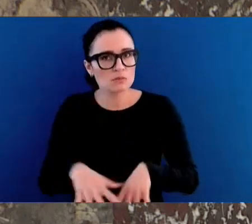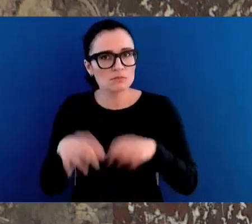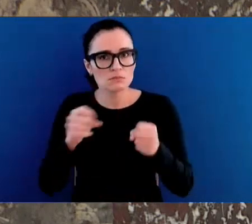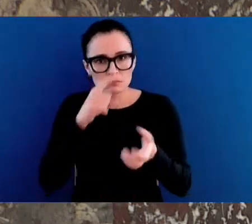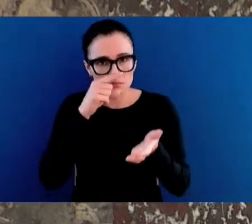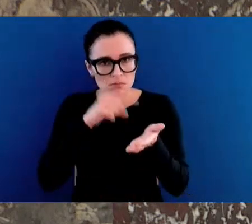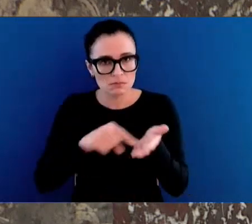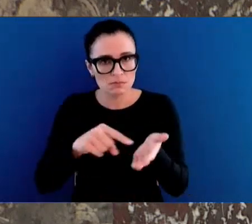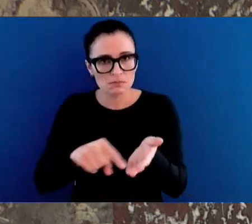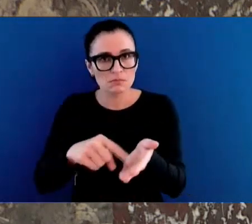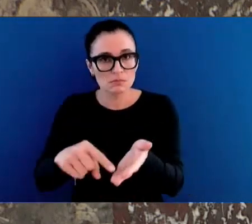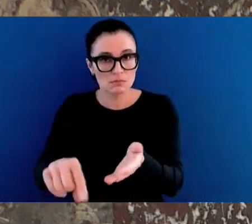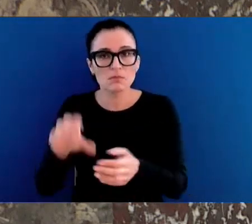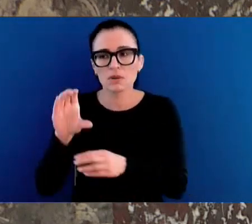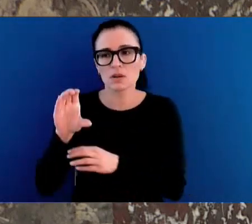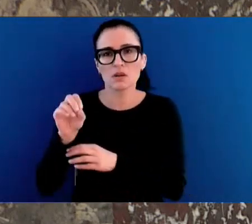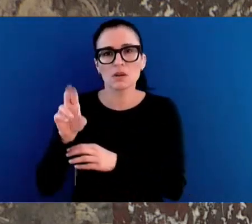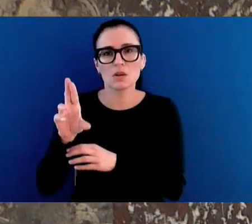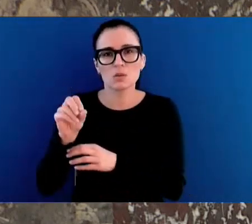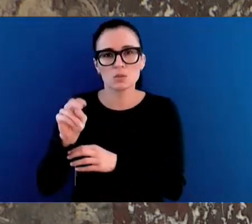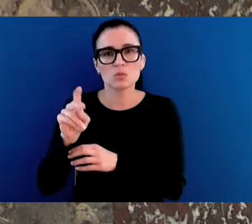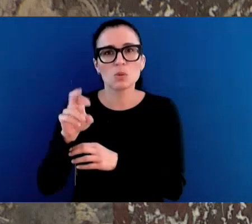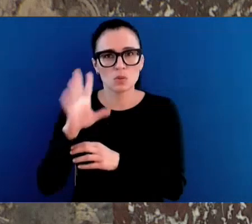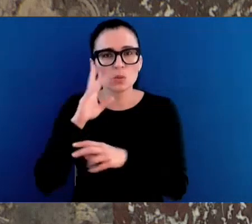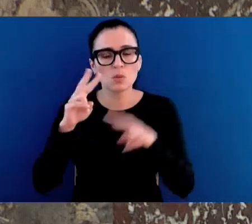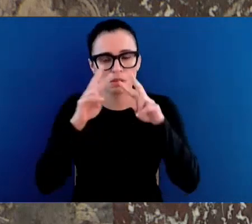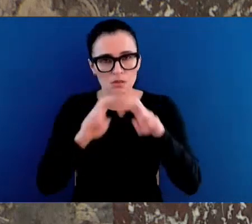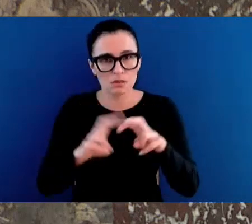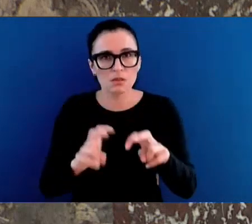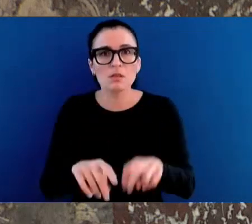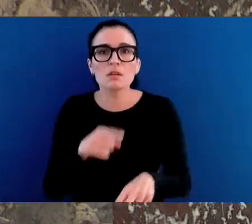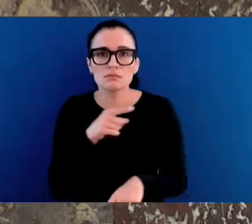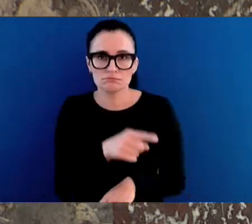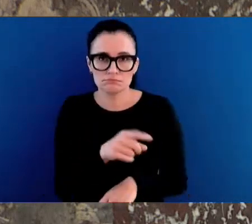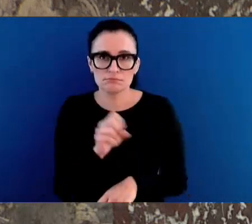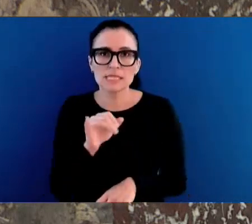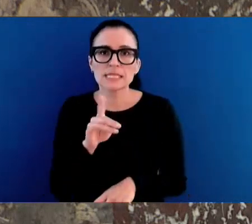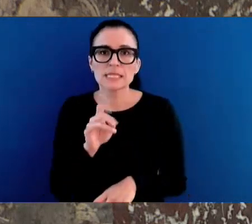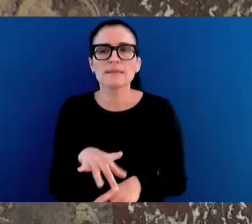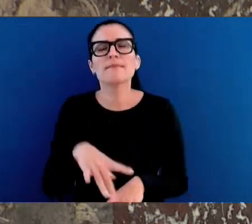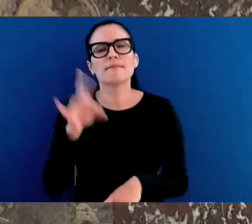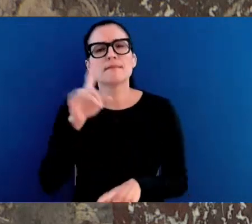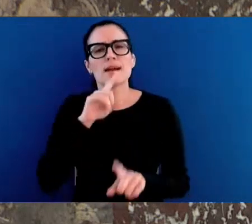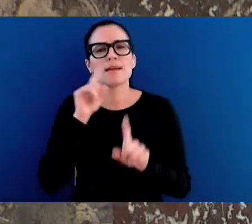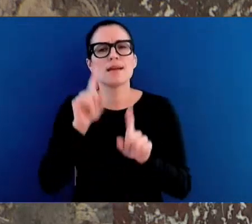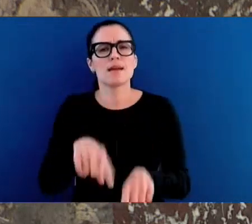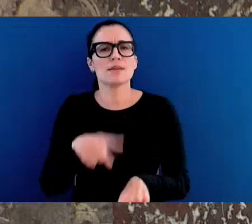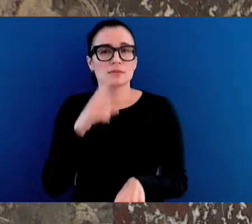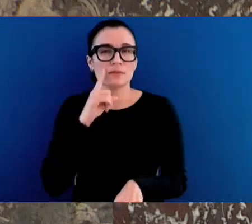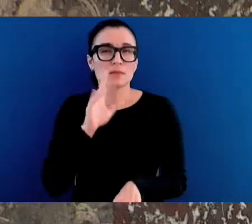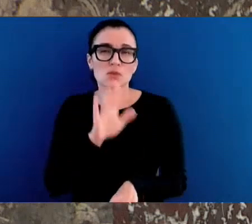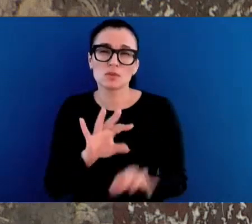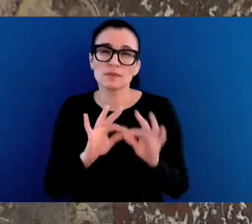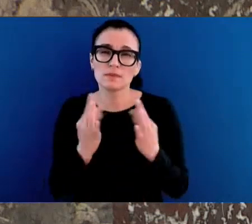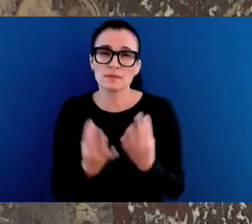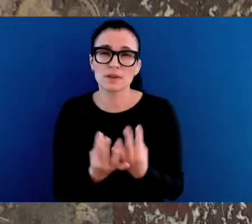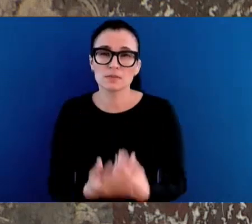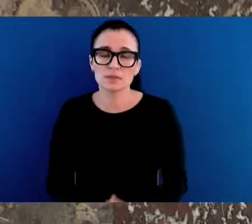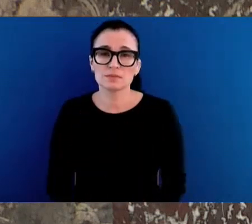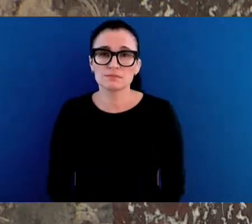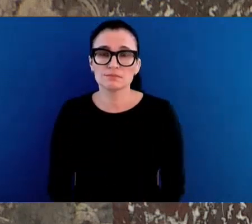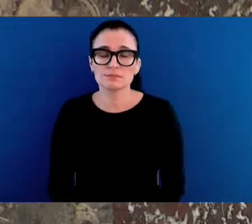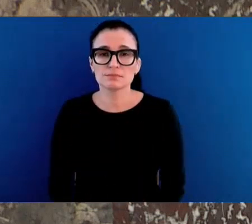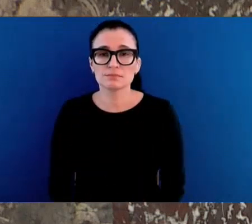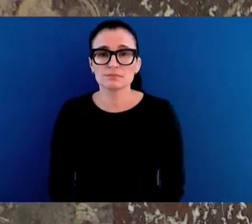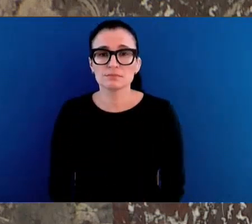get the answers for Sydney's family, absolutely. To get answers for British Columbians,